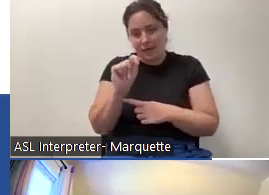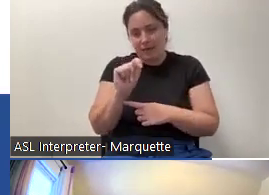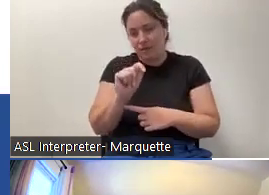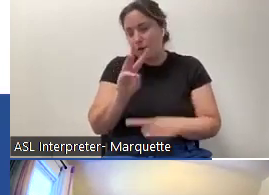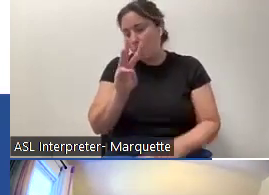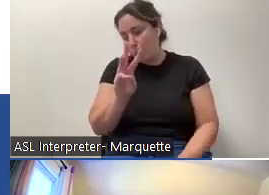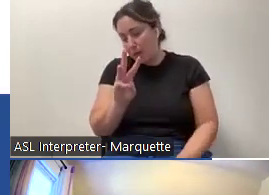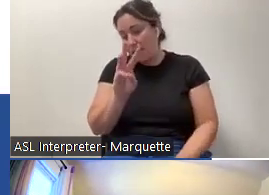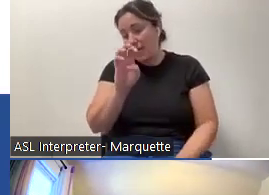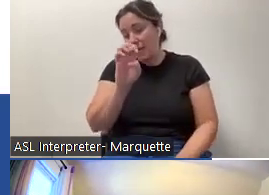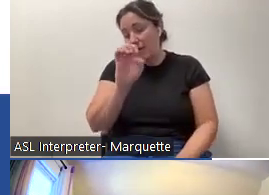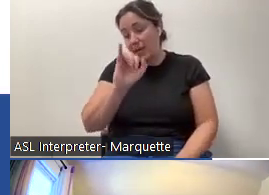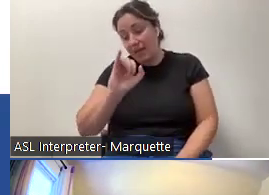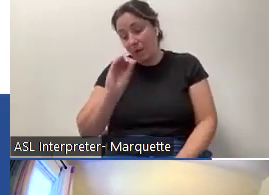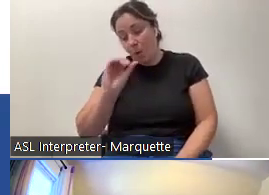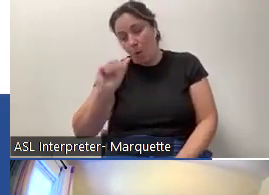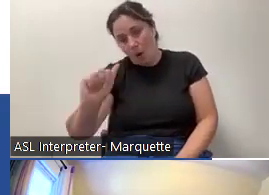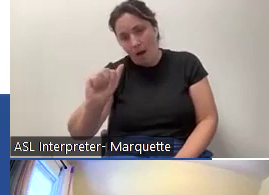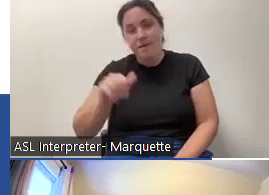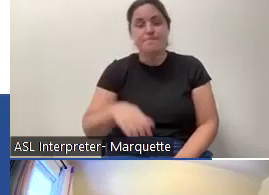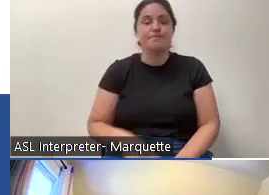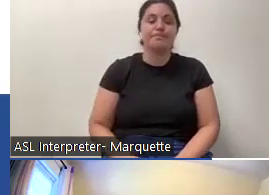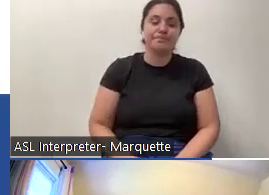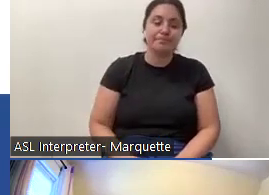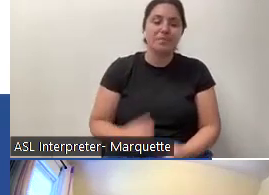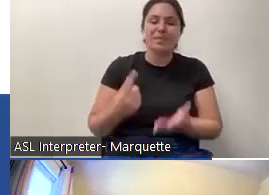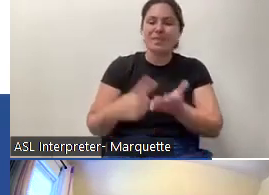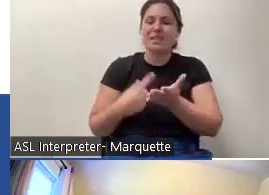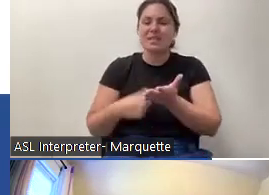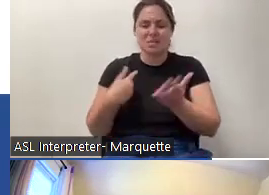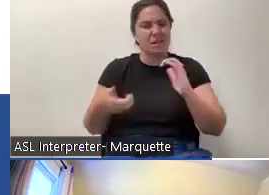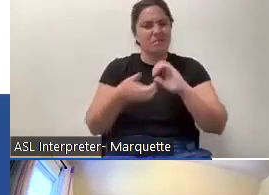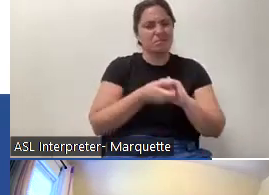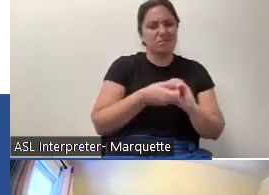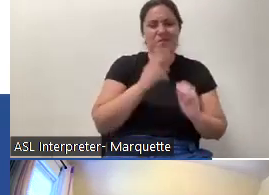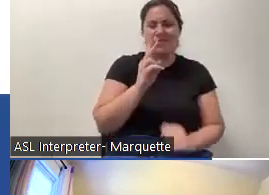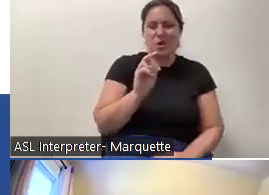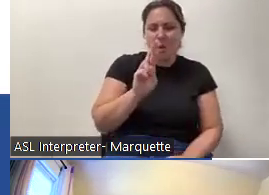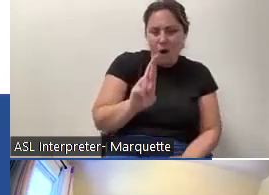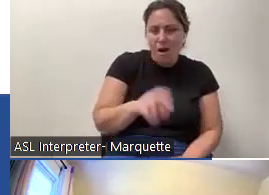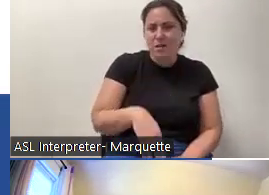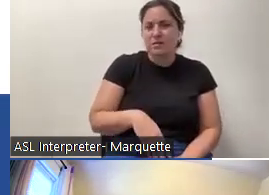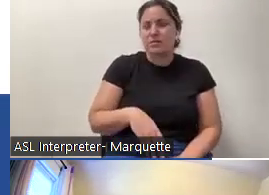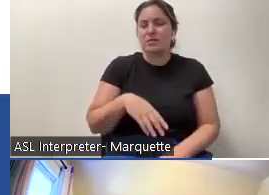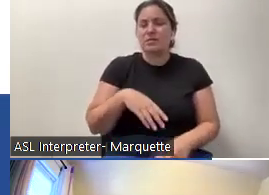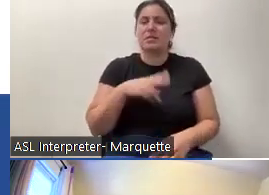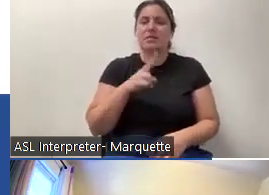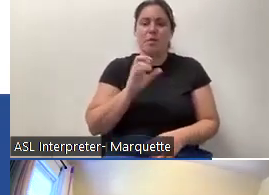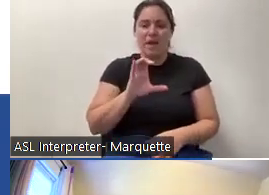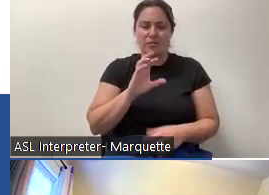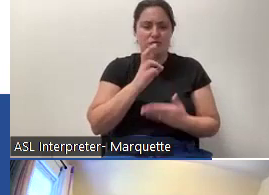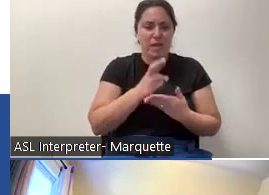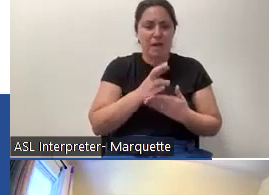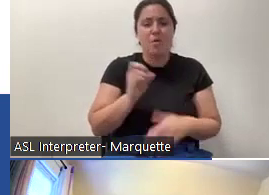see job centers co-located with partners like vocational rehabilitation. Other times you'll see them working together